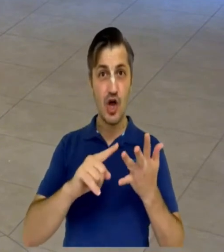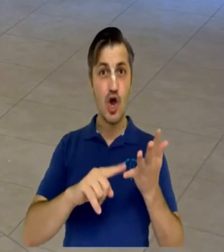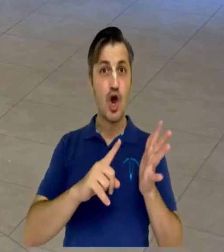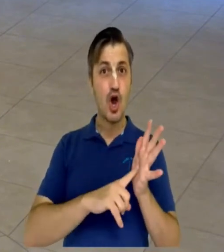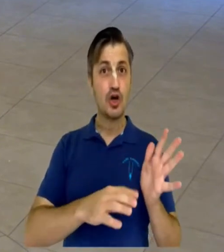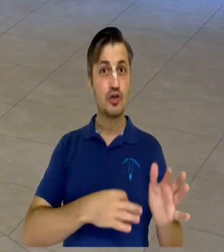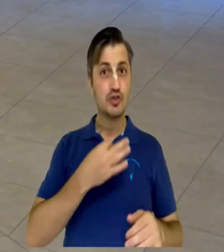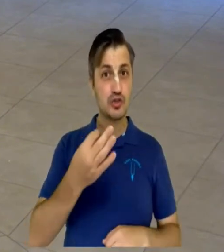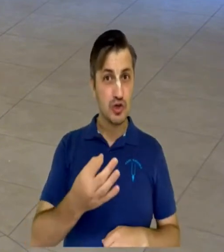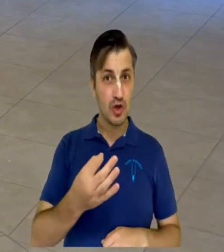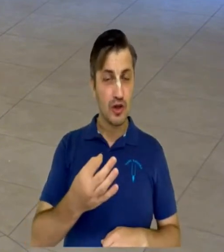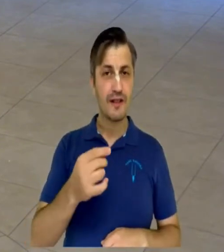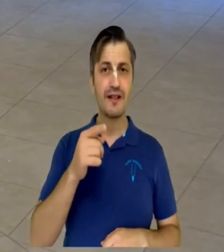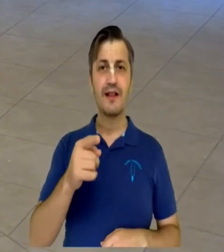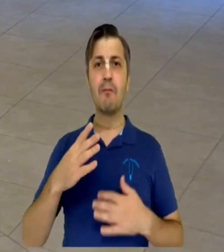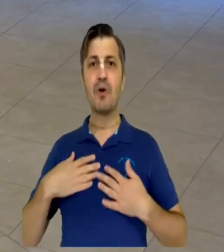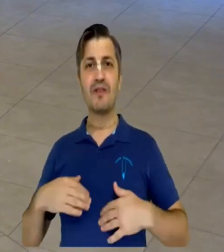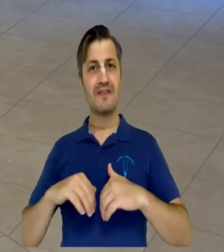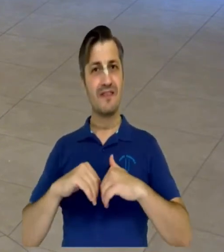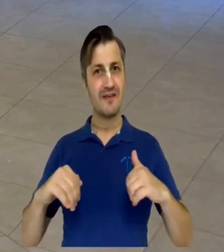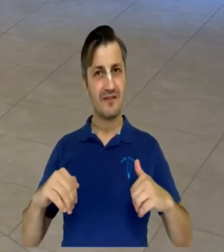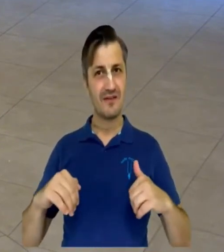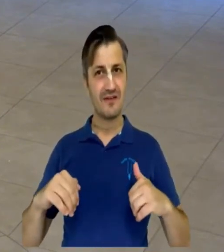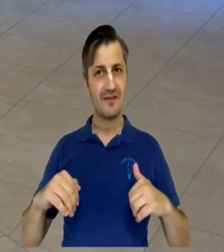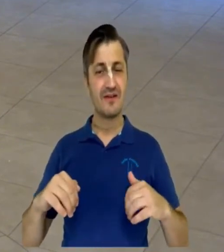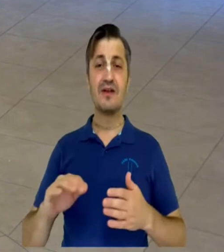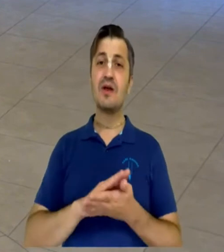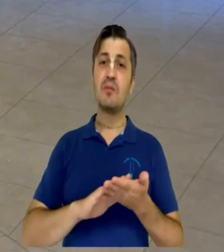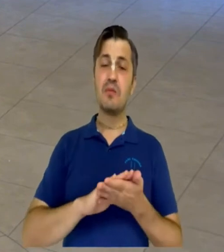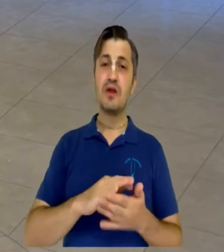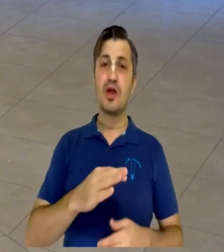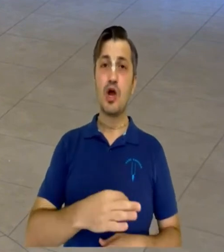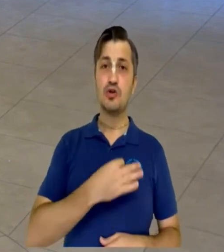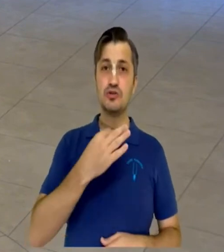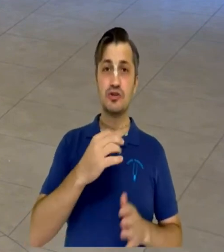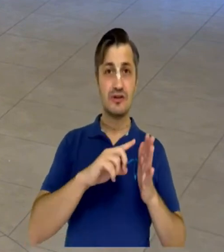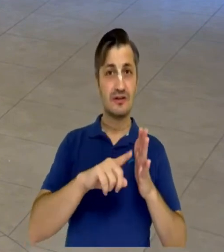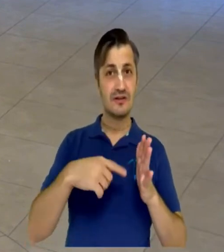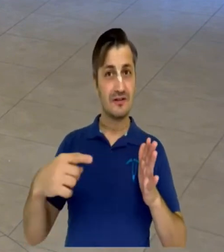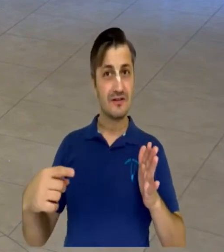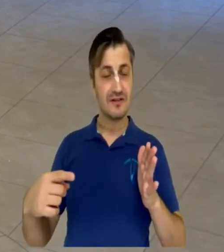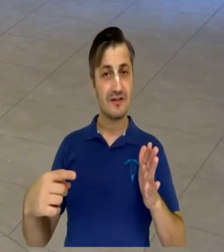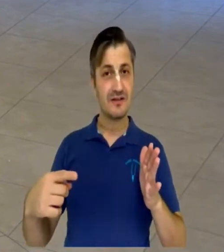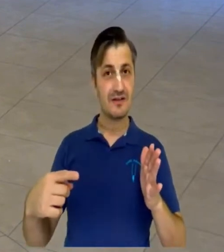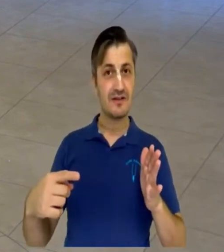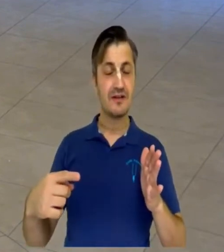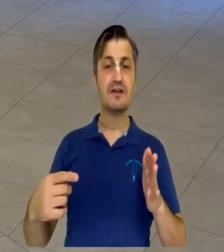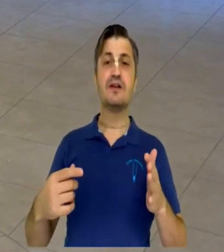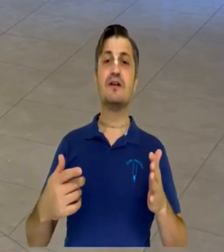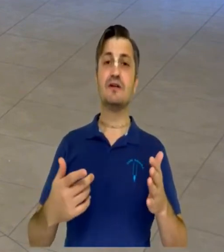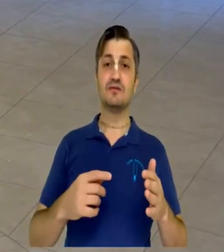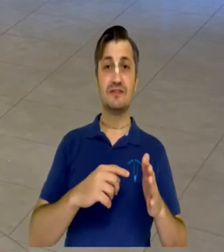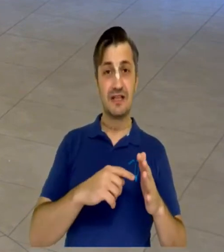this body. The body is fallible, the body will, is born and dies, the soul stays. So this